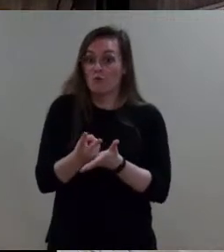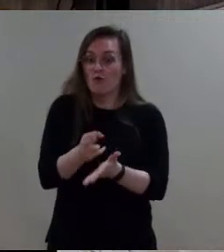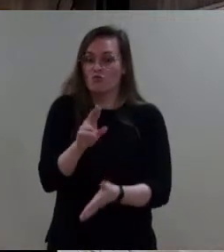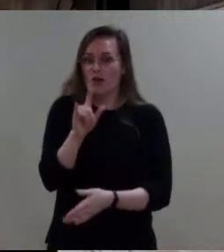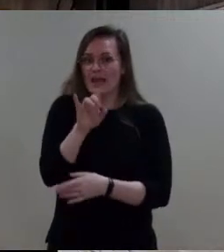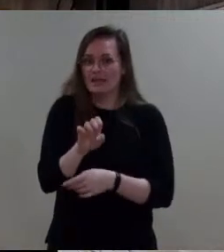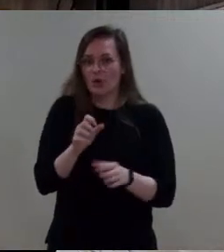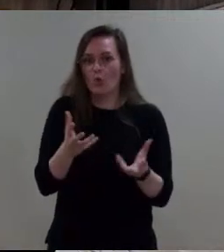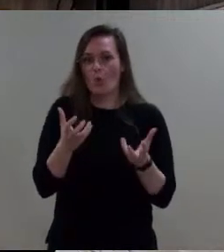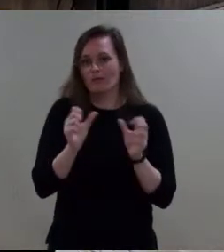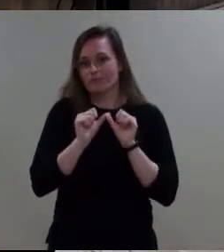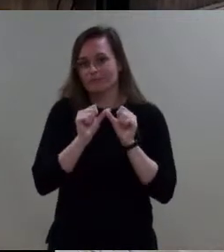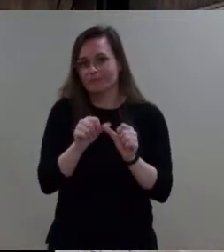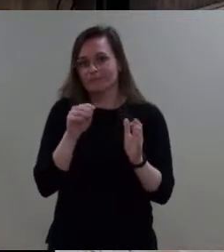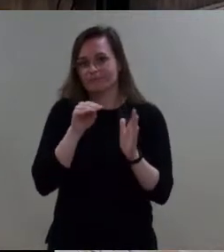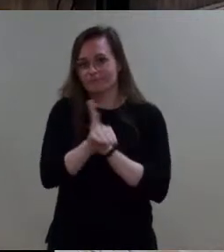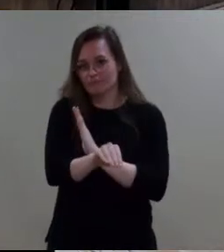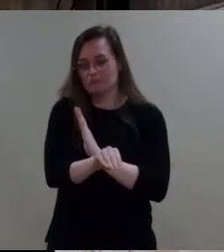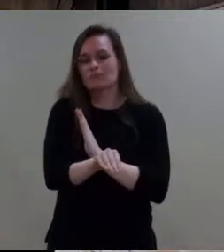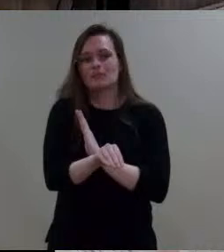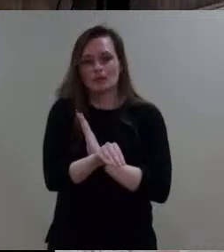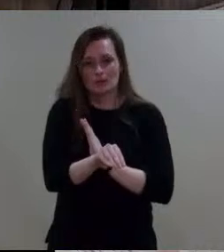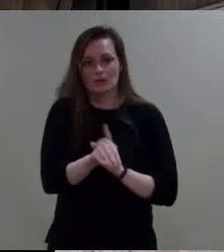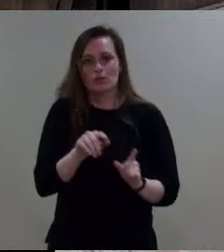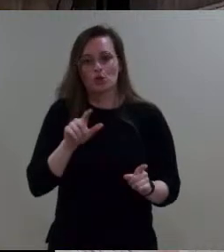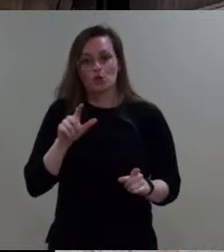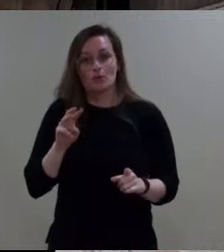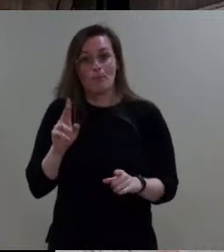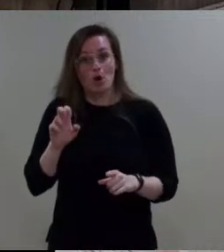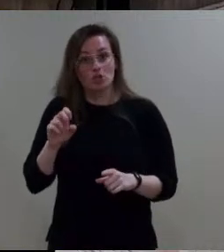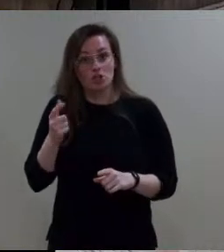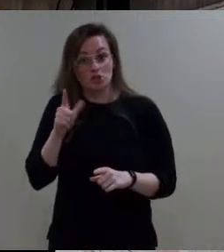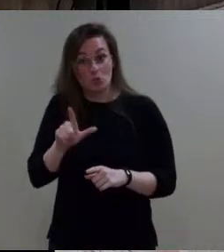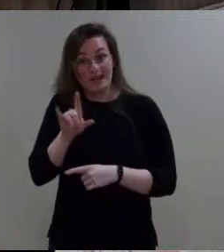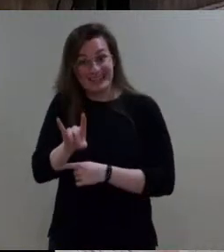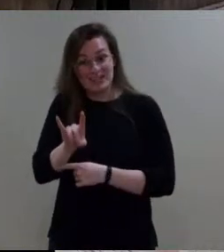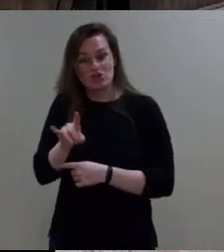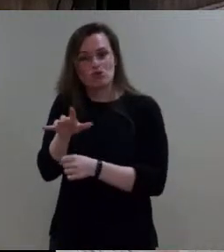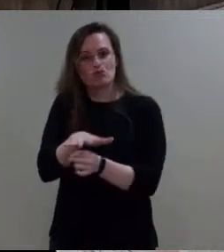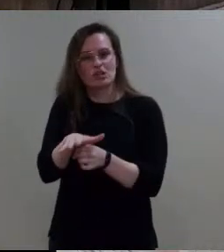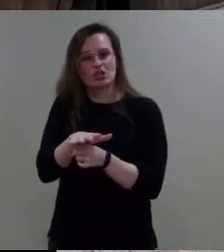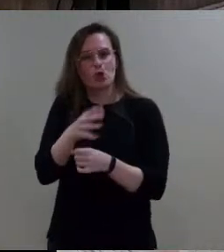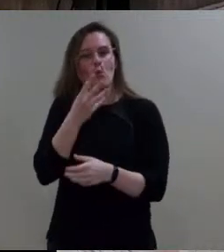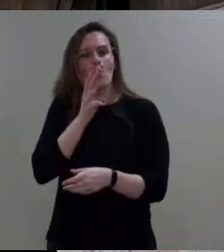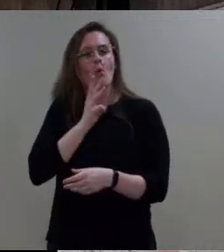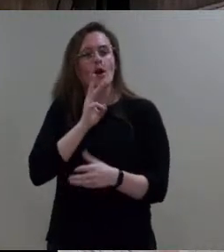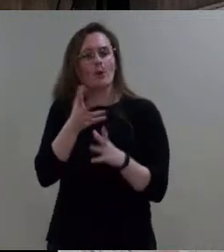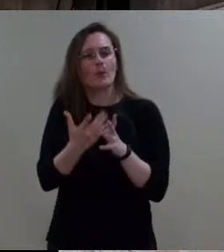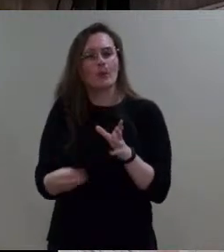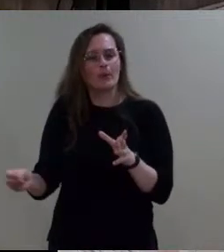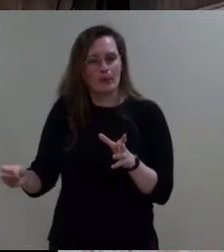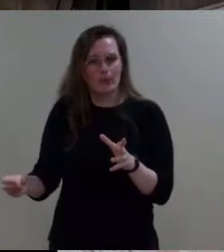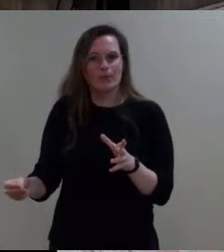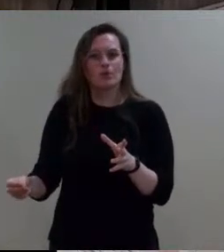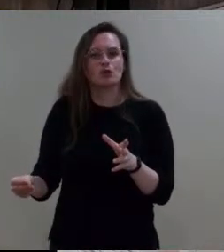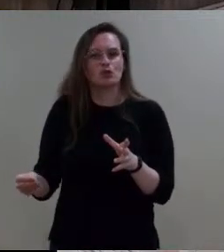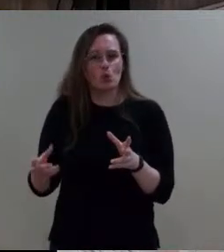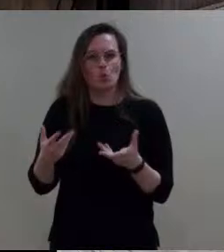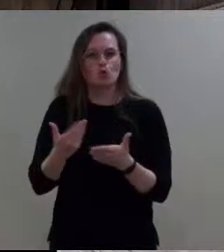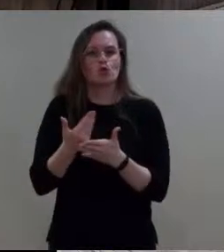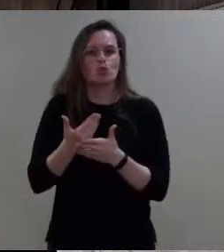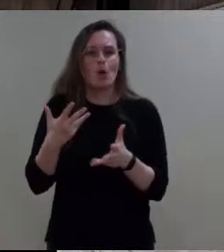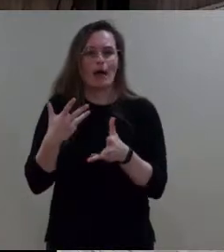of years. The 28th was regional sewer, where we received a regional sewer capital update